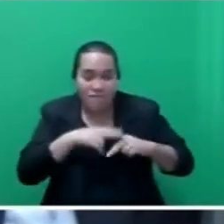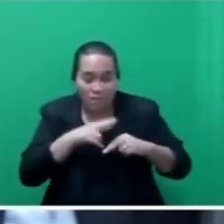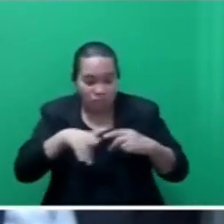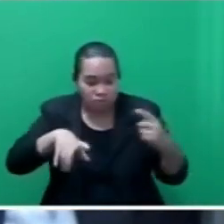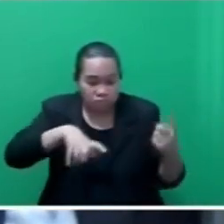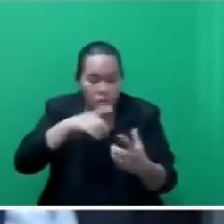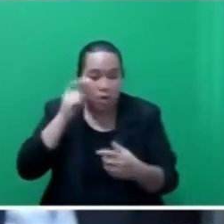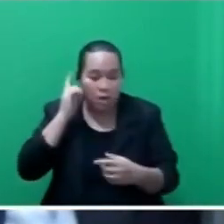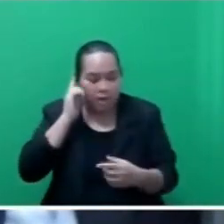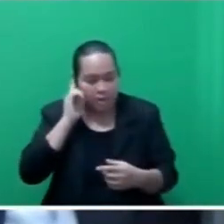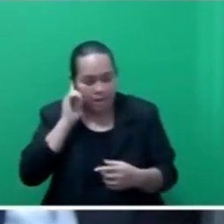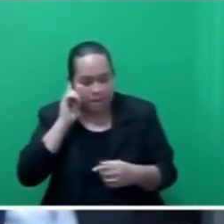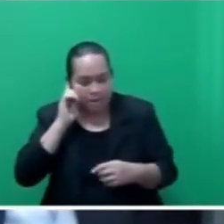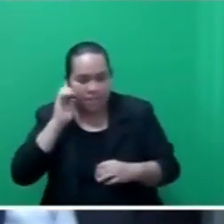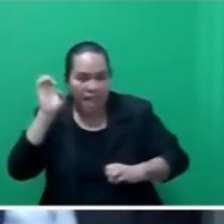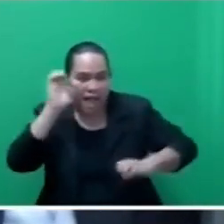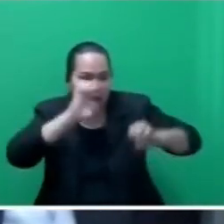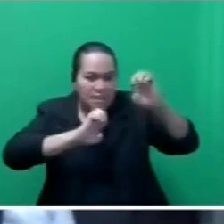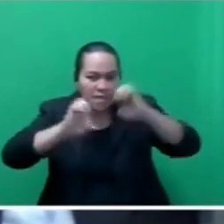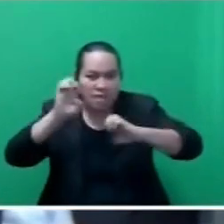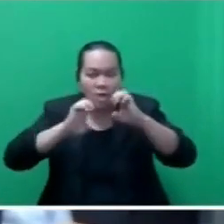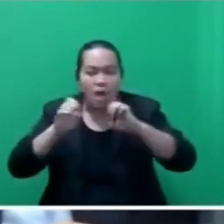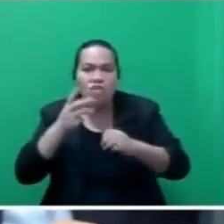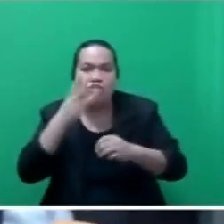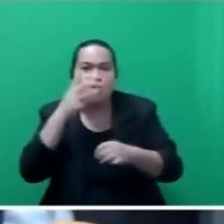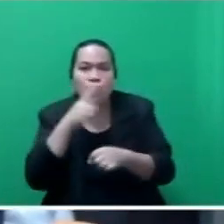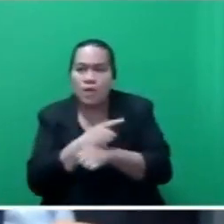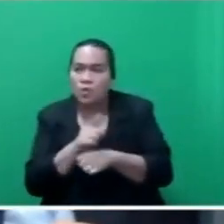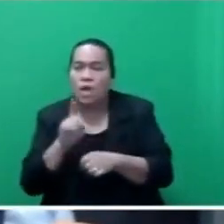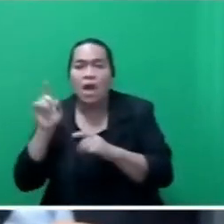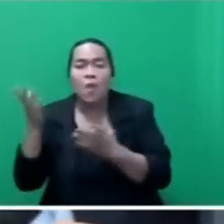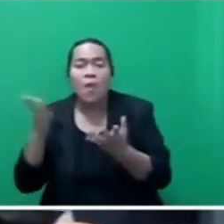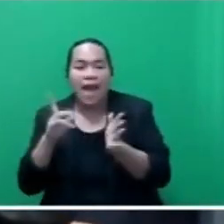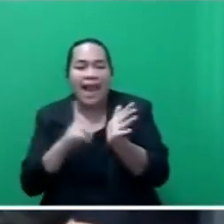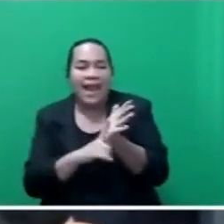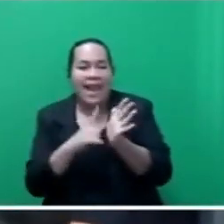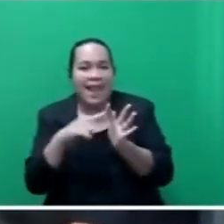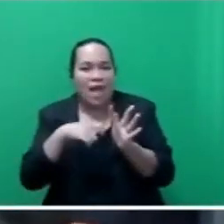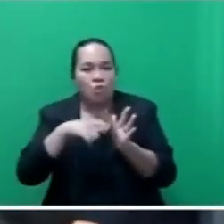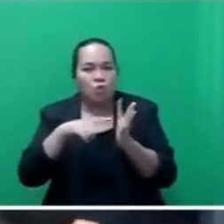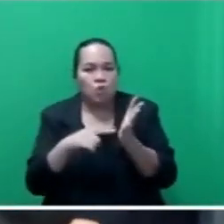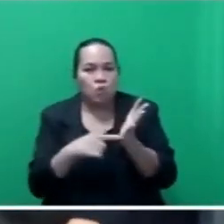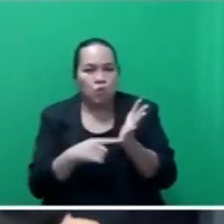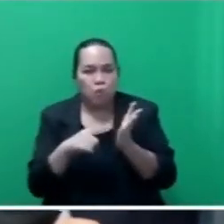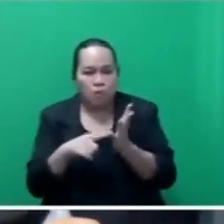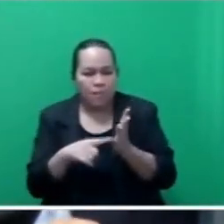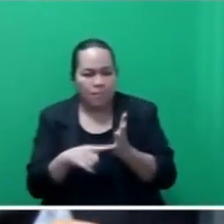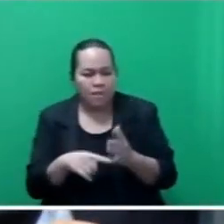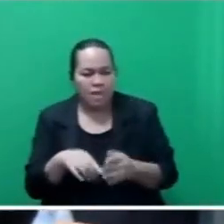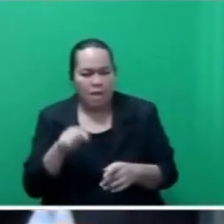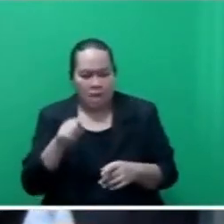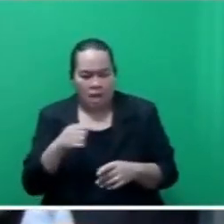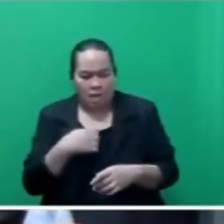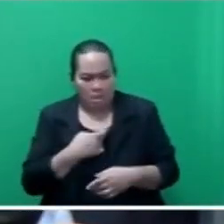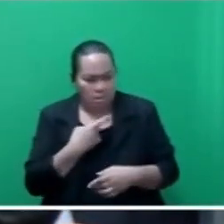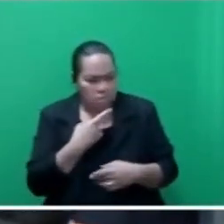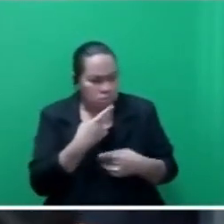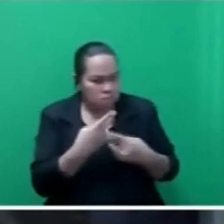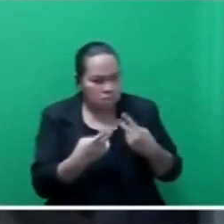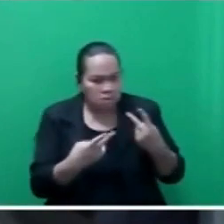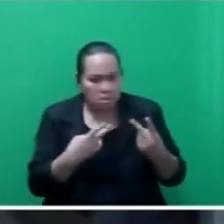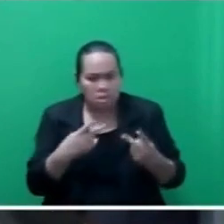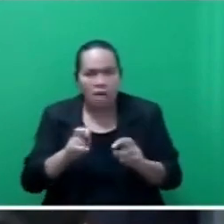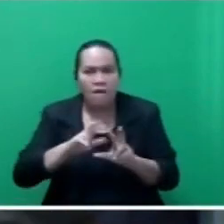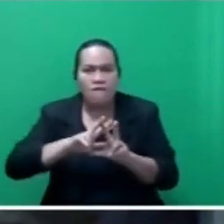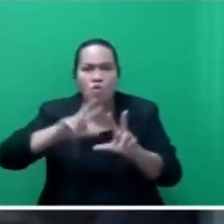assessment, for 3 weeks we were in Lekutu. Honorable Minister for Defense was in Nambasa. When we traversed through the communities in